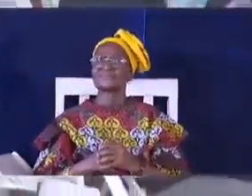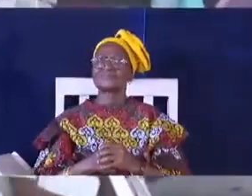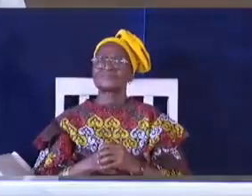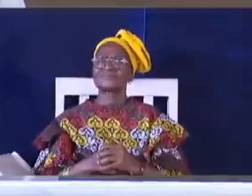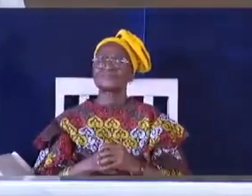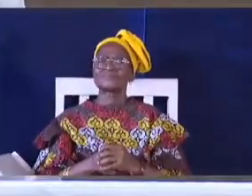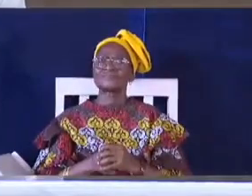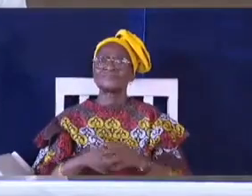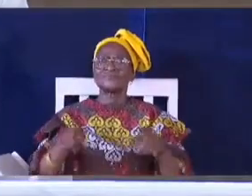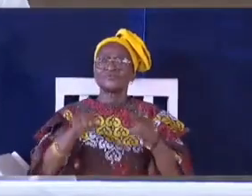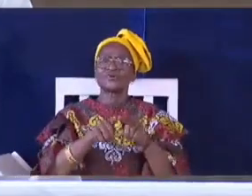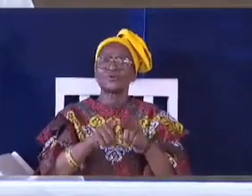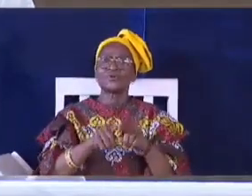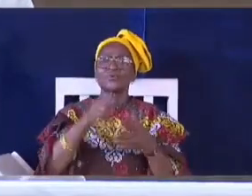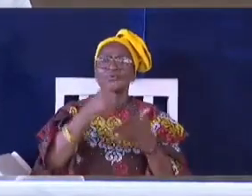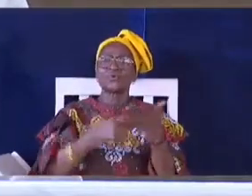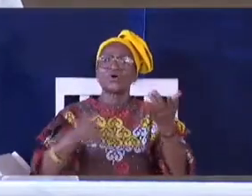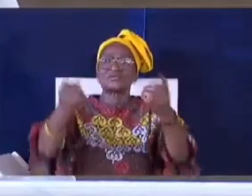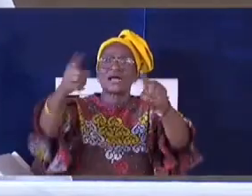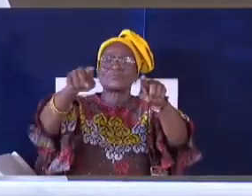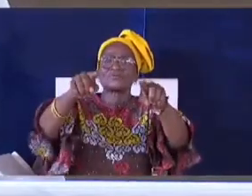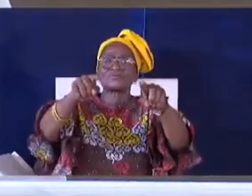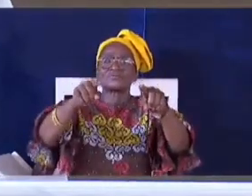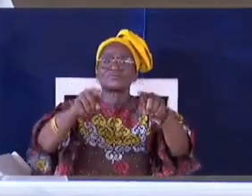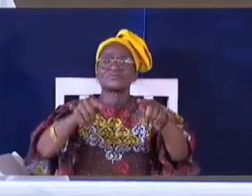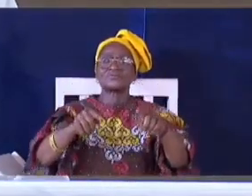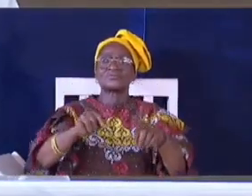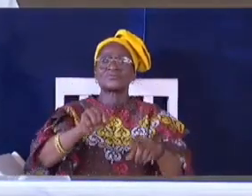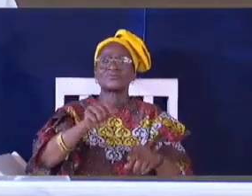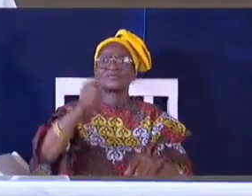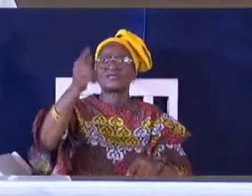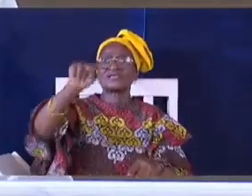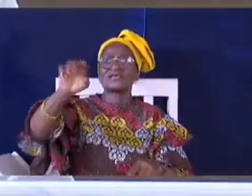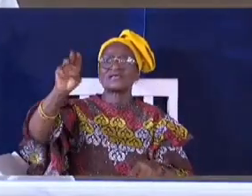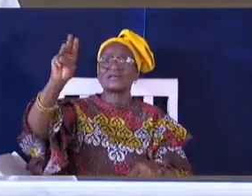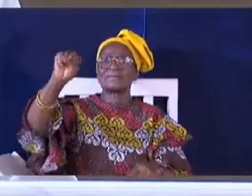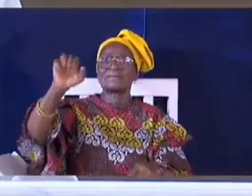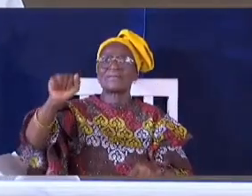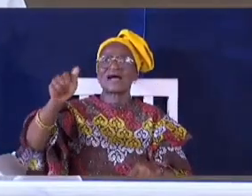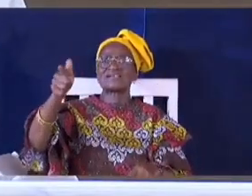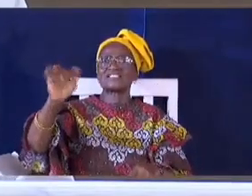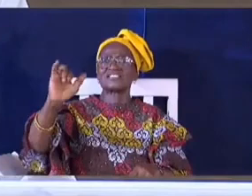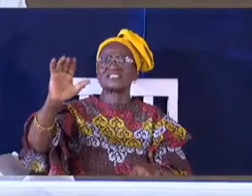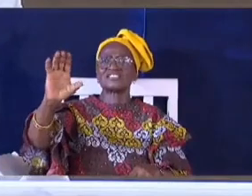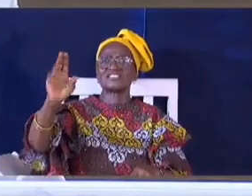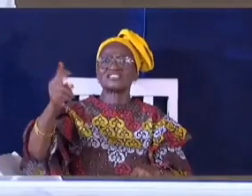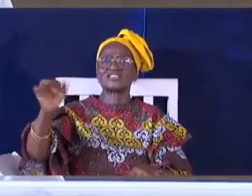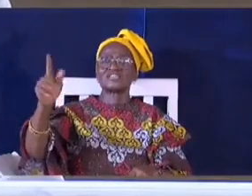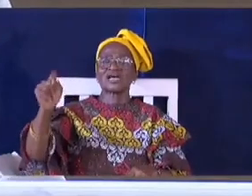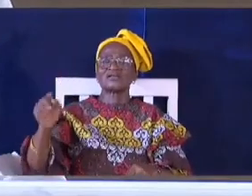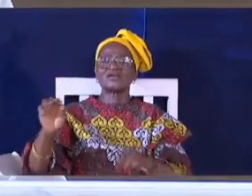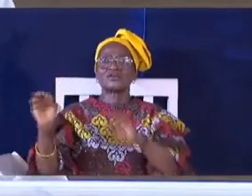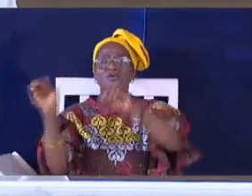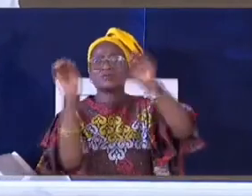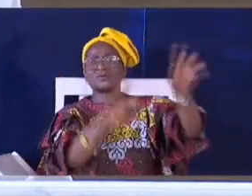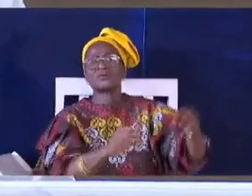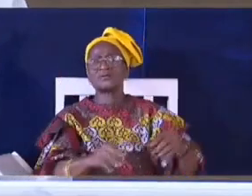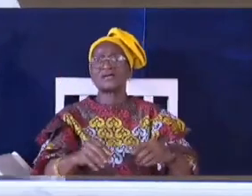And so what happened? The magicians threw down their rods. Their rods became